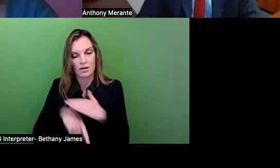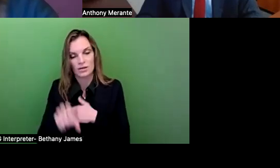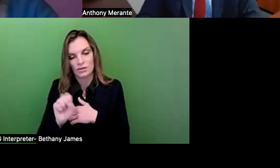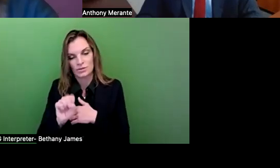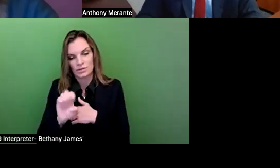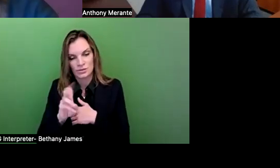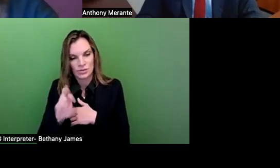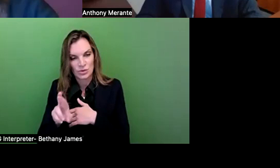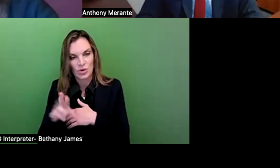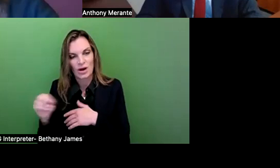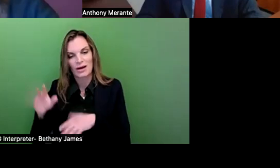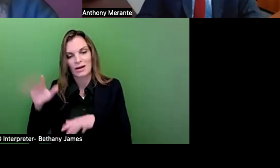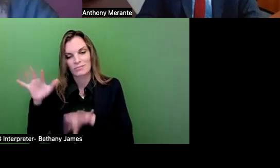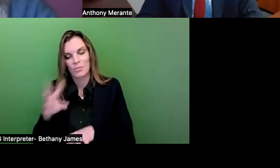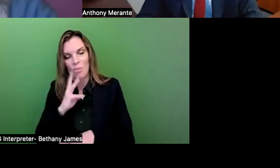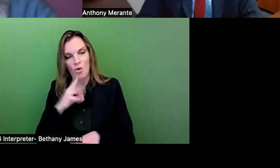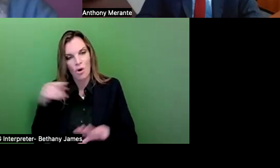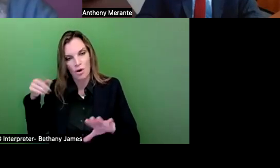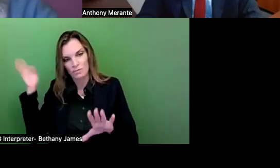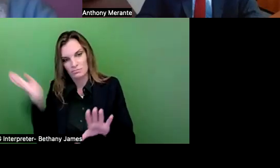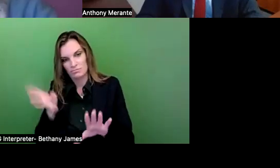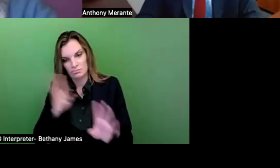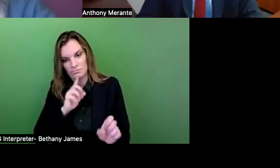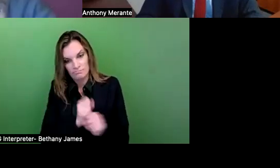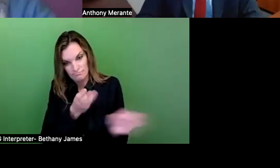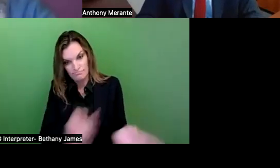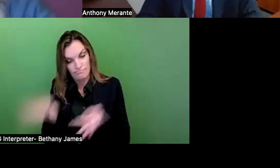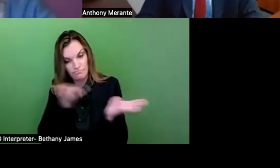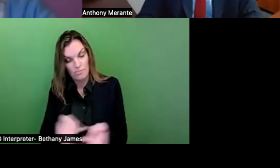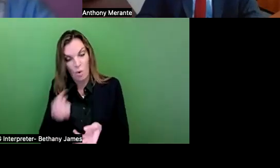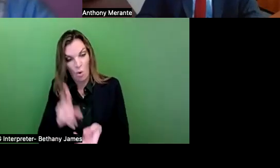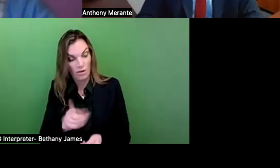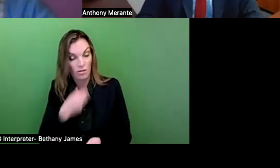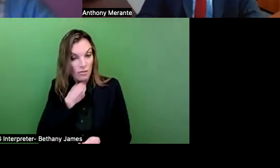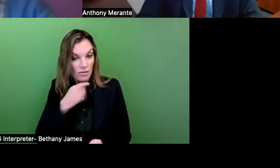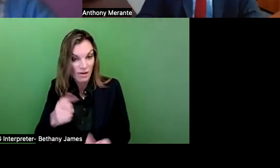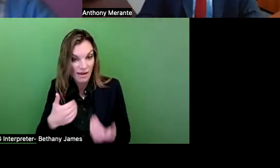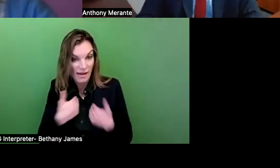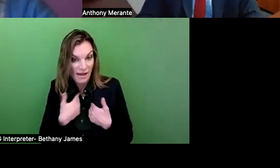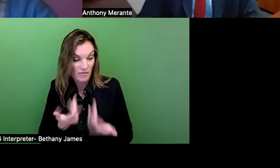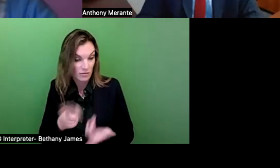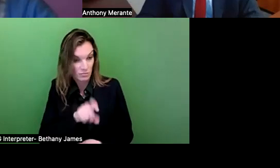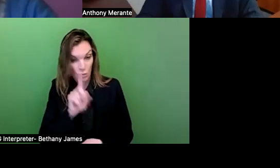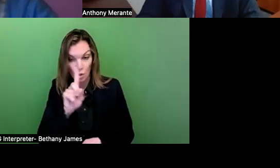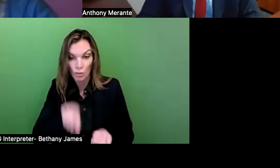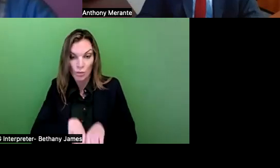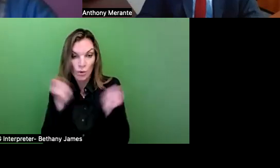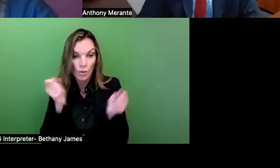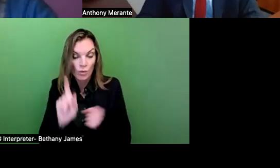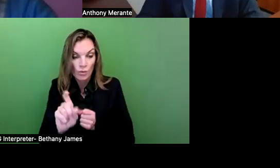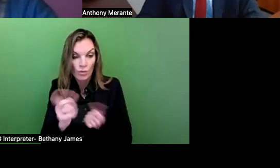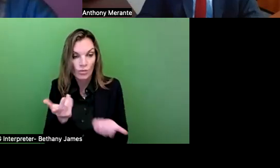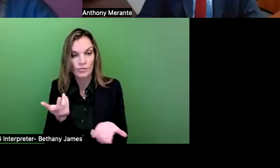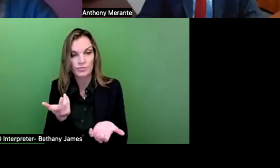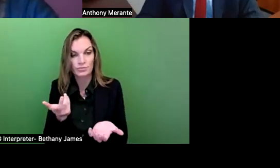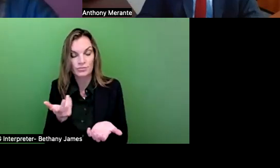see how many of them are broken, how many of them are clogged, because this just, and again, and how much of it is